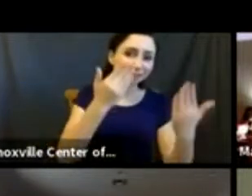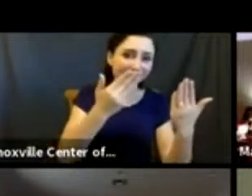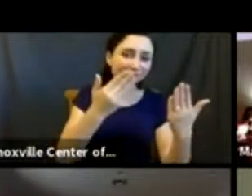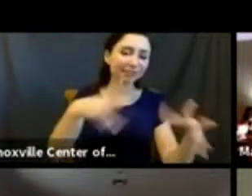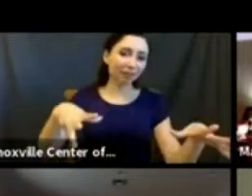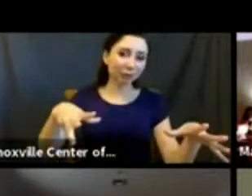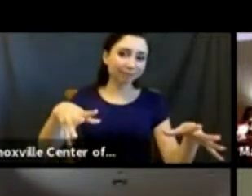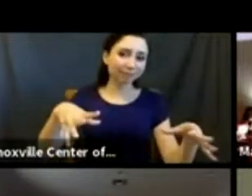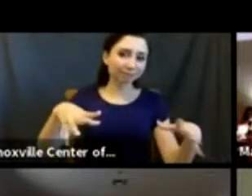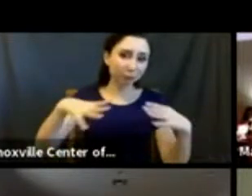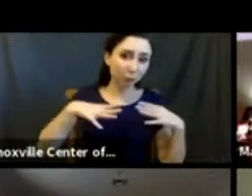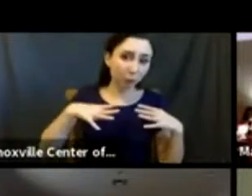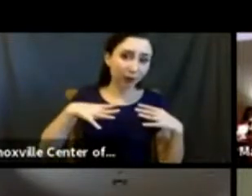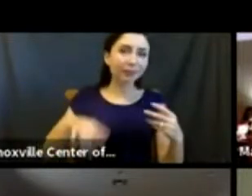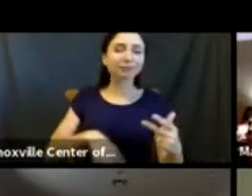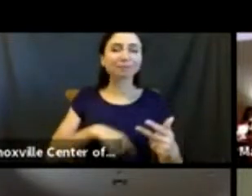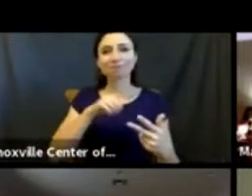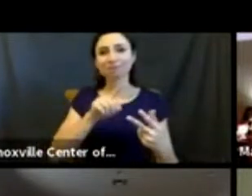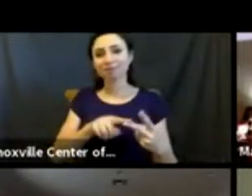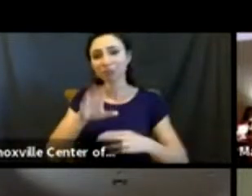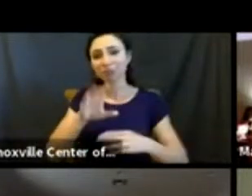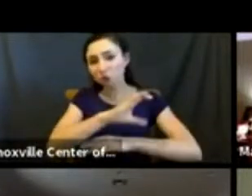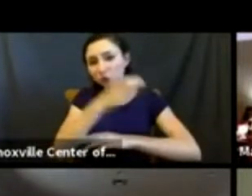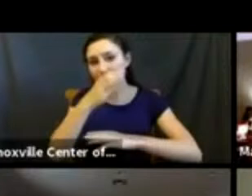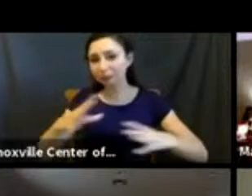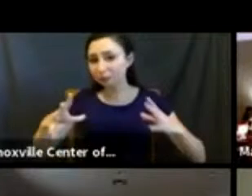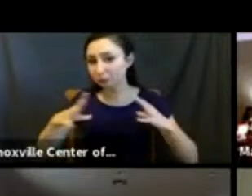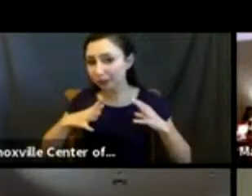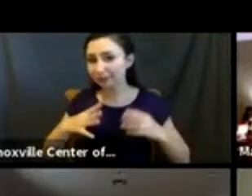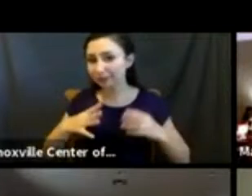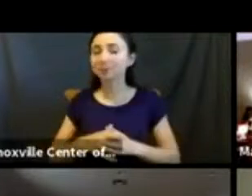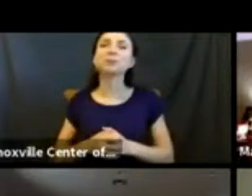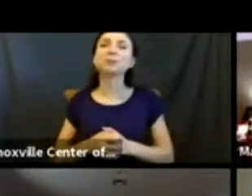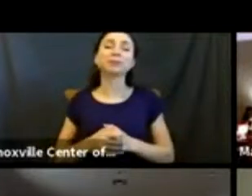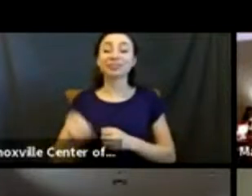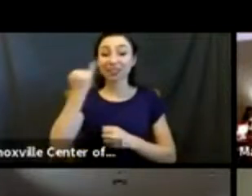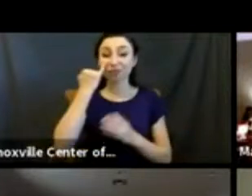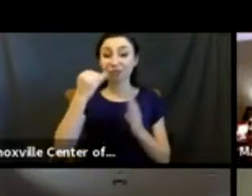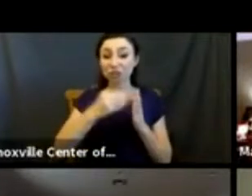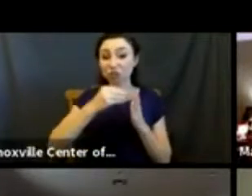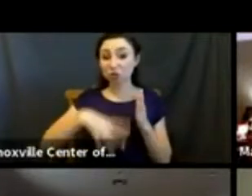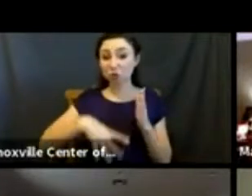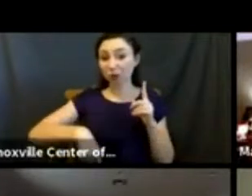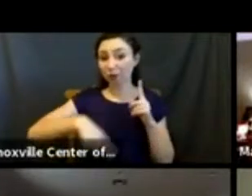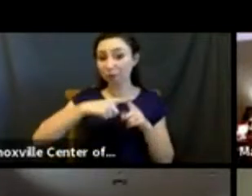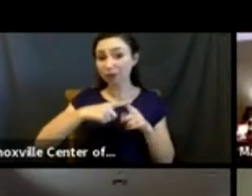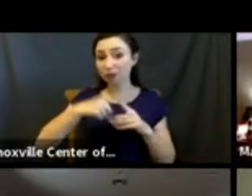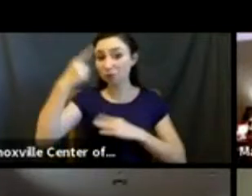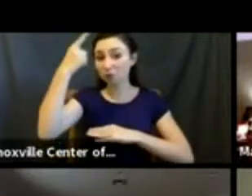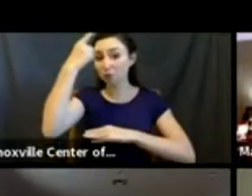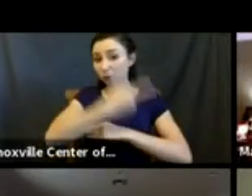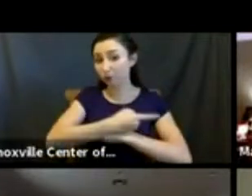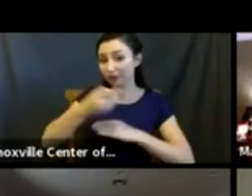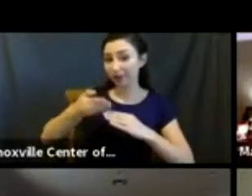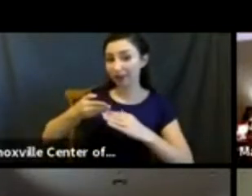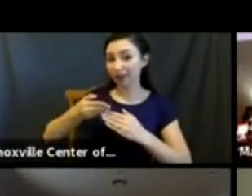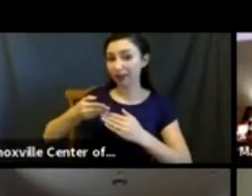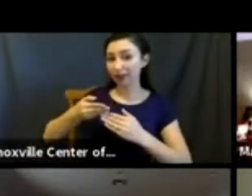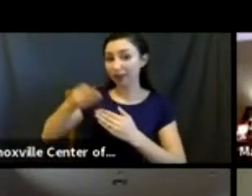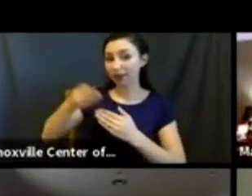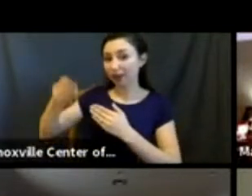positive 2 days after, 1 day after they all go home for Christmas,